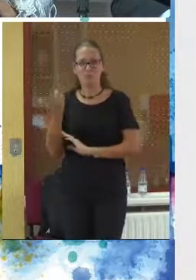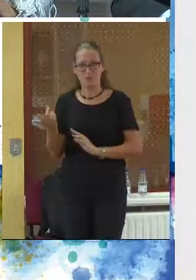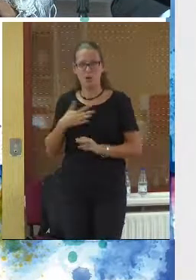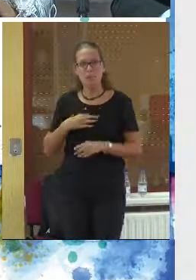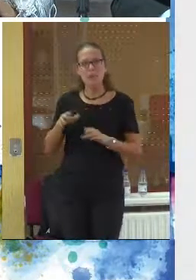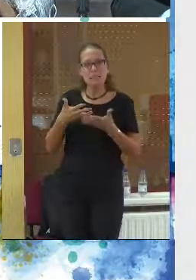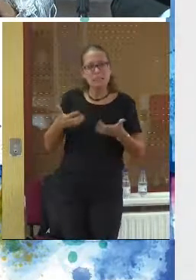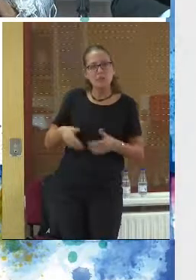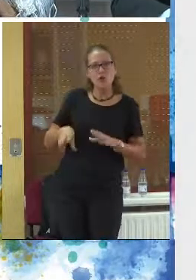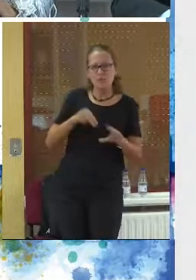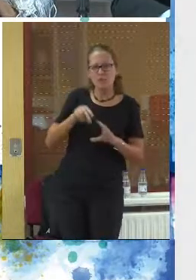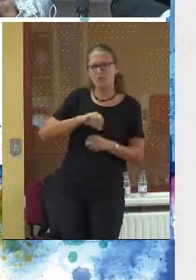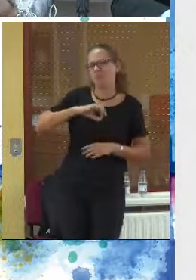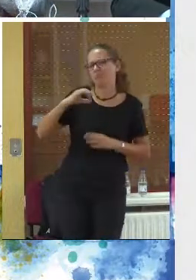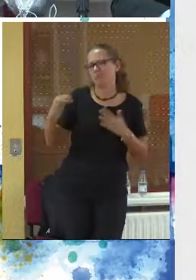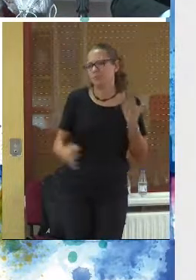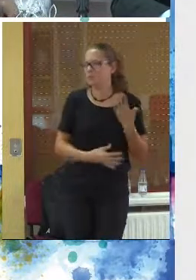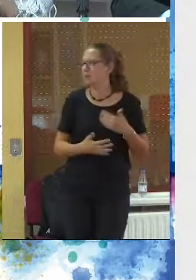message.